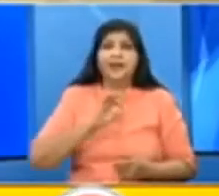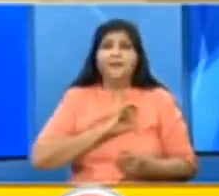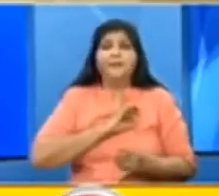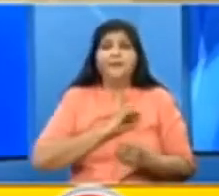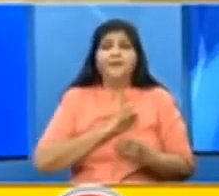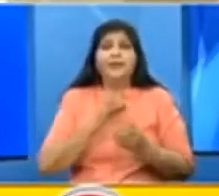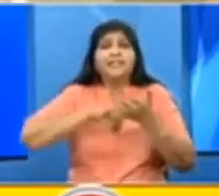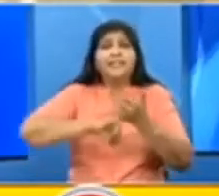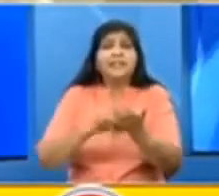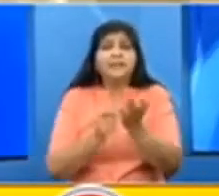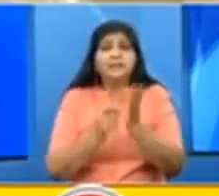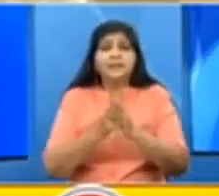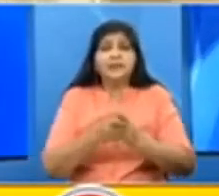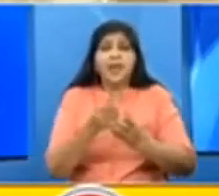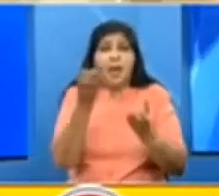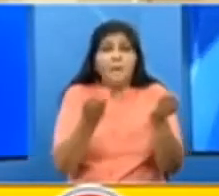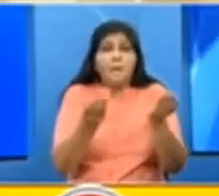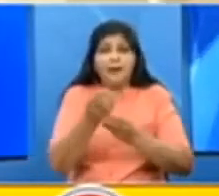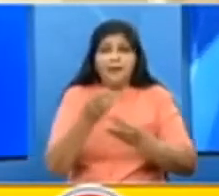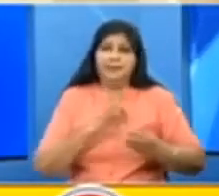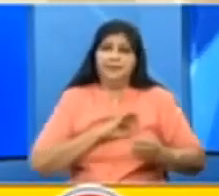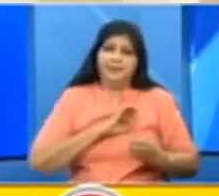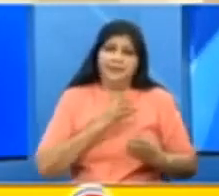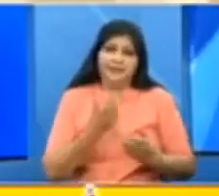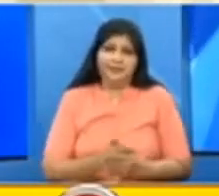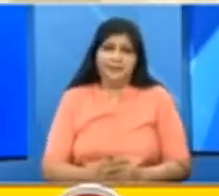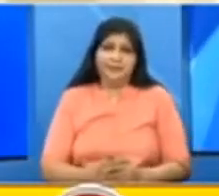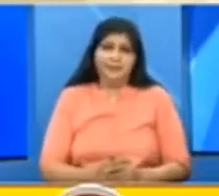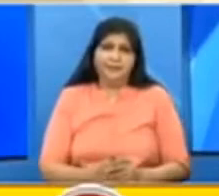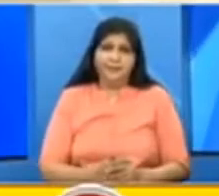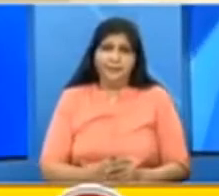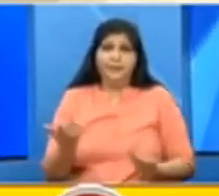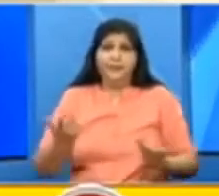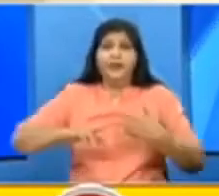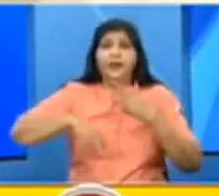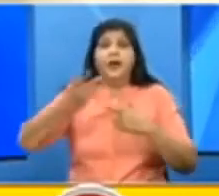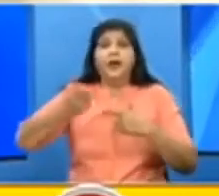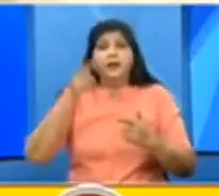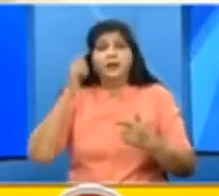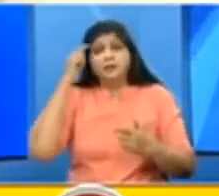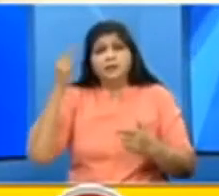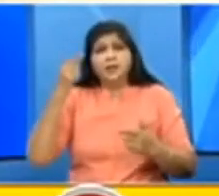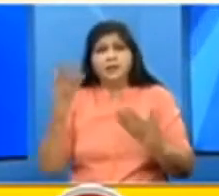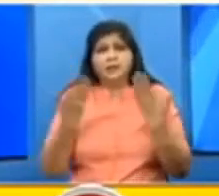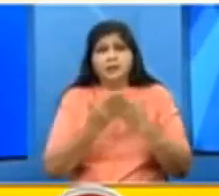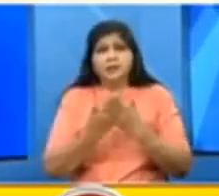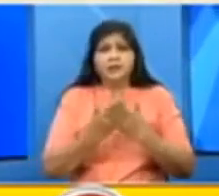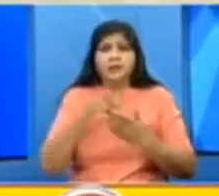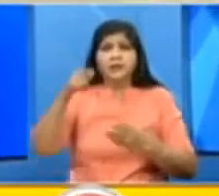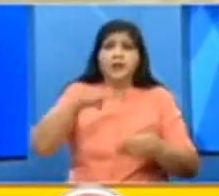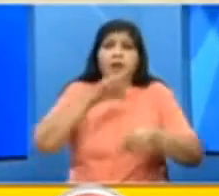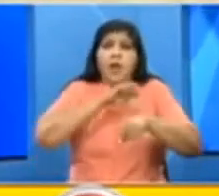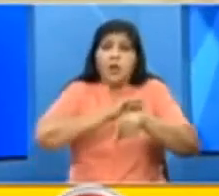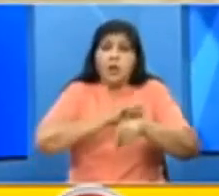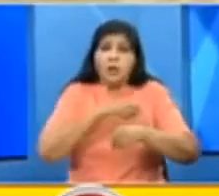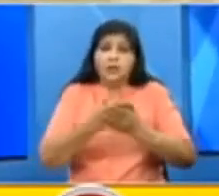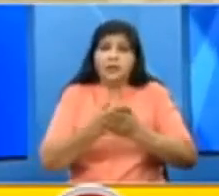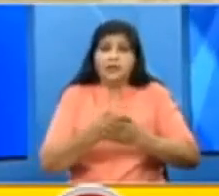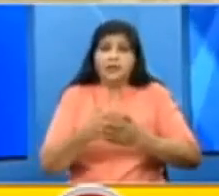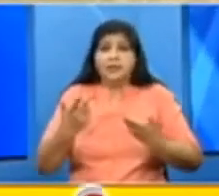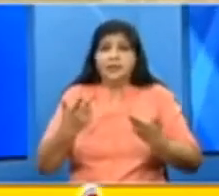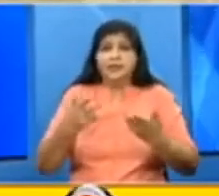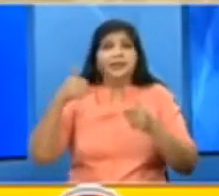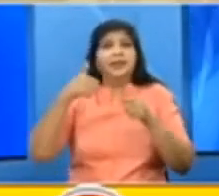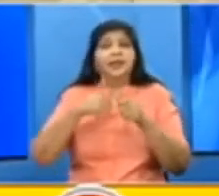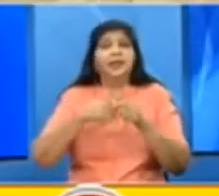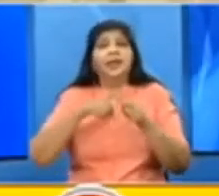subject? Mathematics. Oh, and what are your future plans? I am going to become a doctor, if possible, in